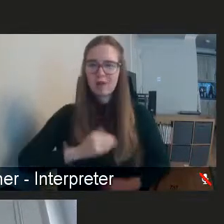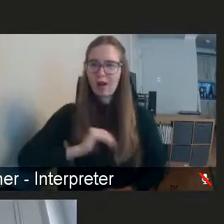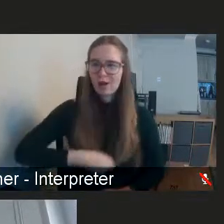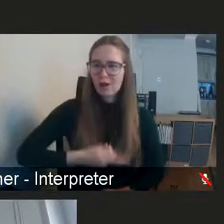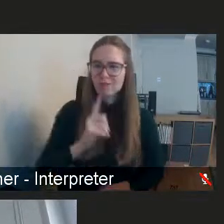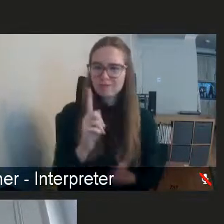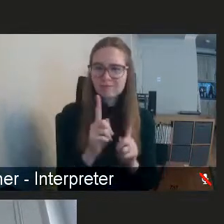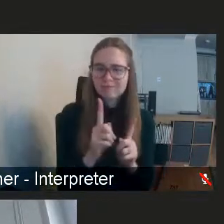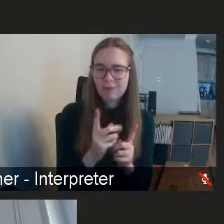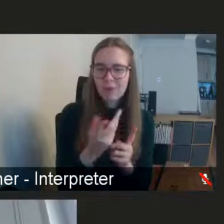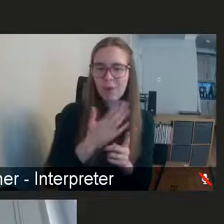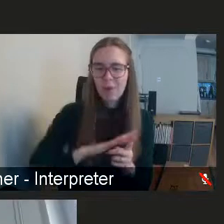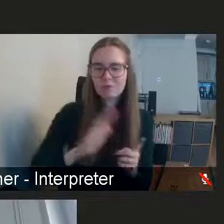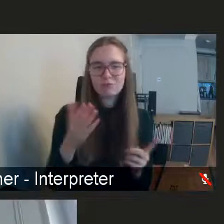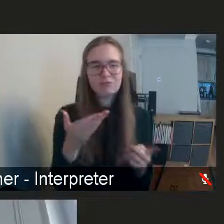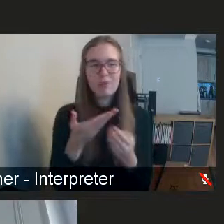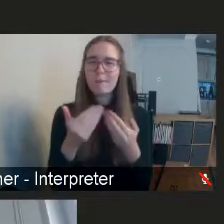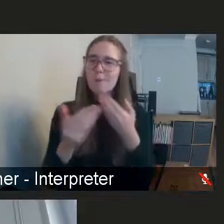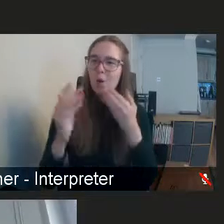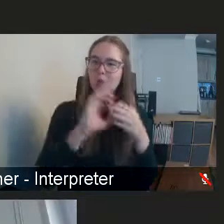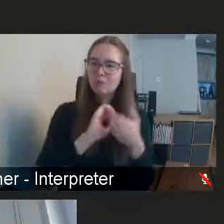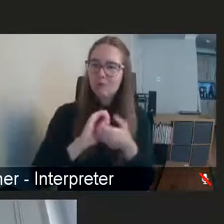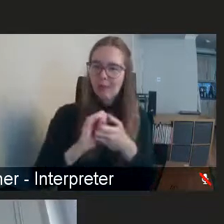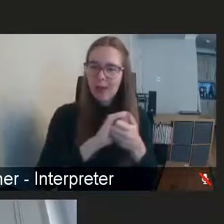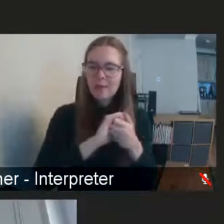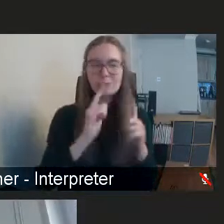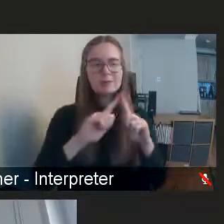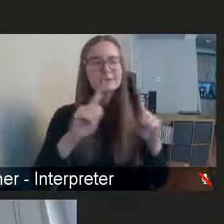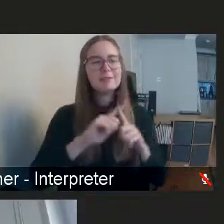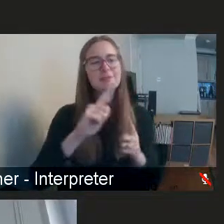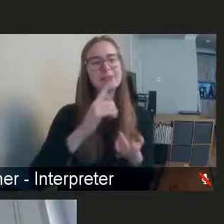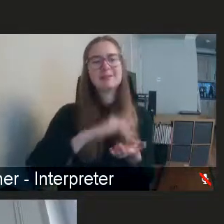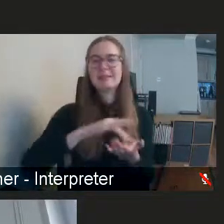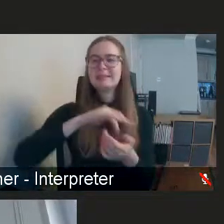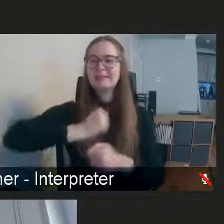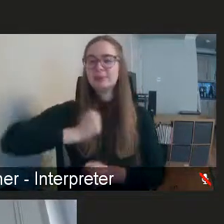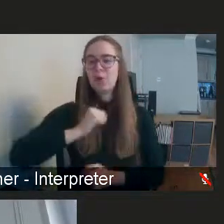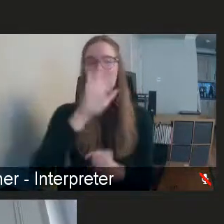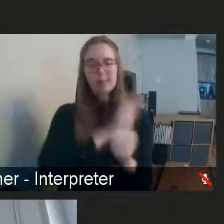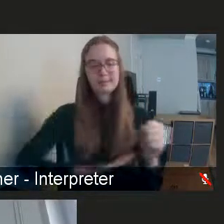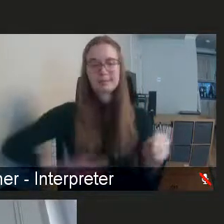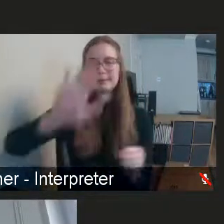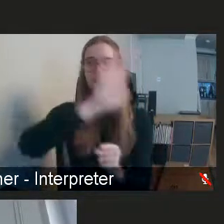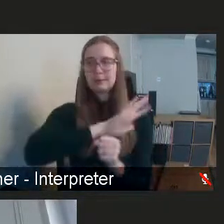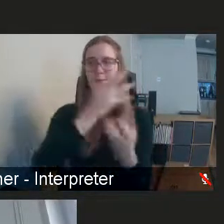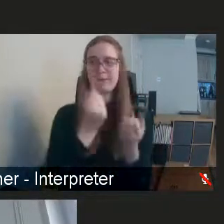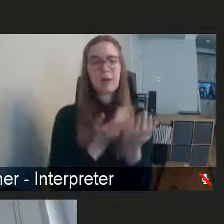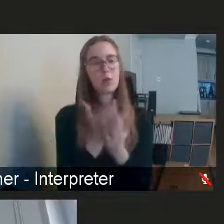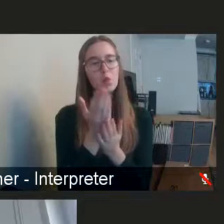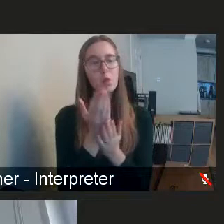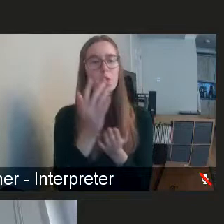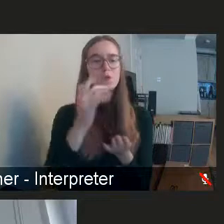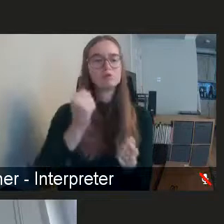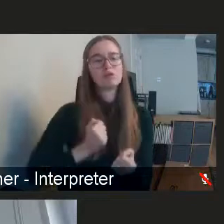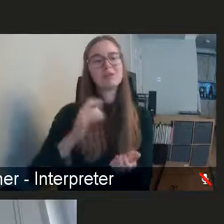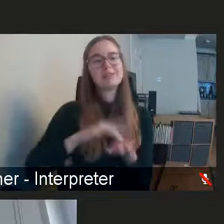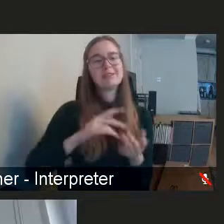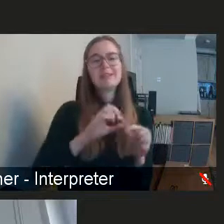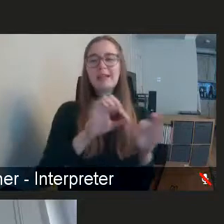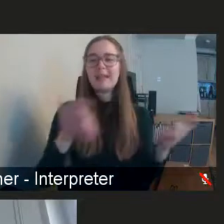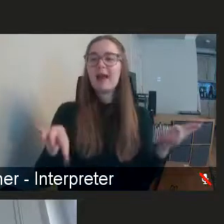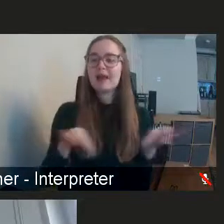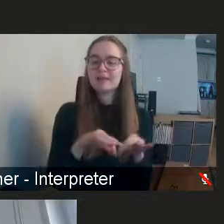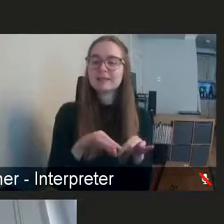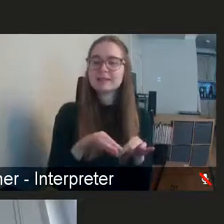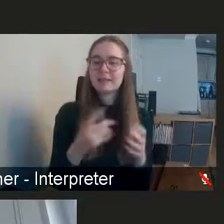kind of greater collaboration between different cities within Scotland, for example. We obviously have that through the Scottish Cities Alliance and other fora. But I